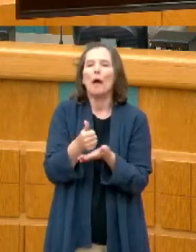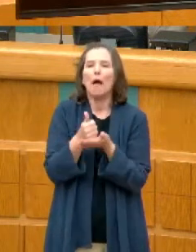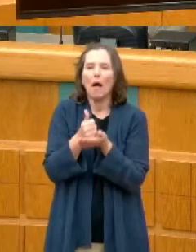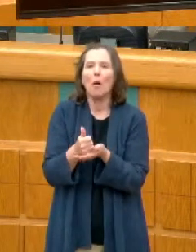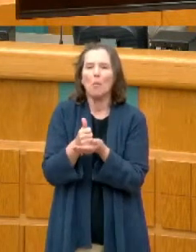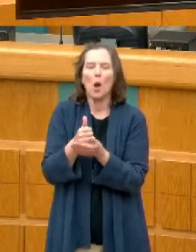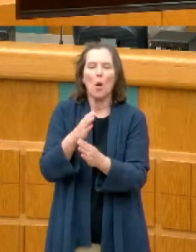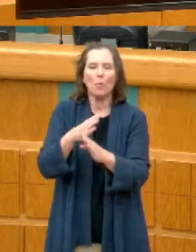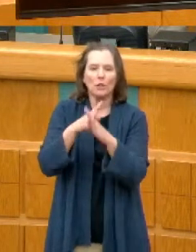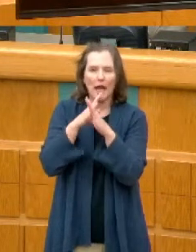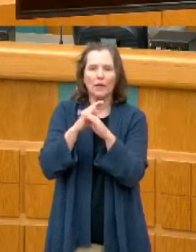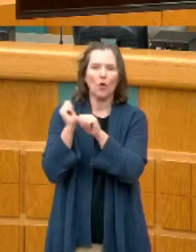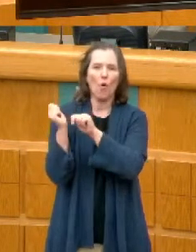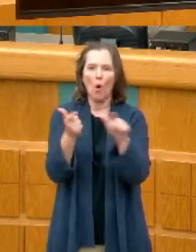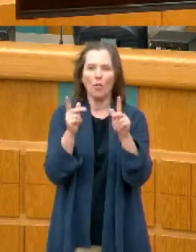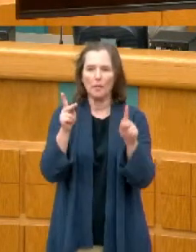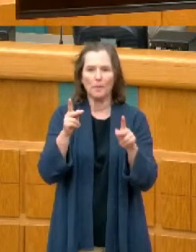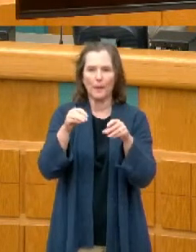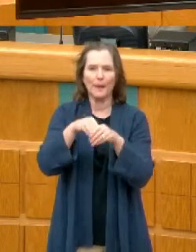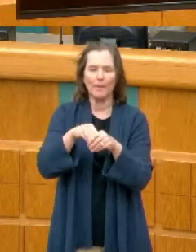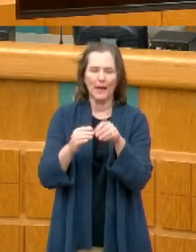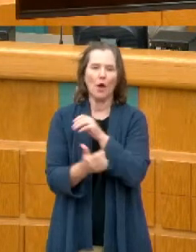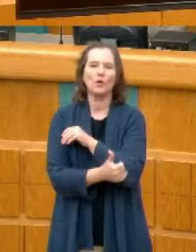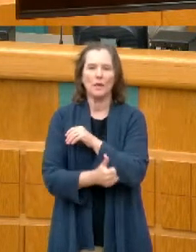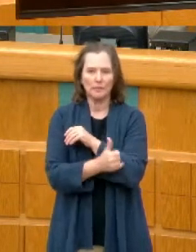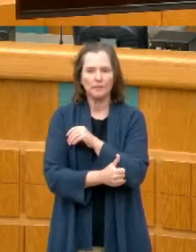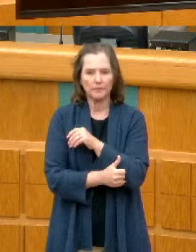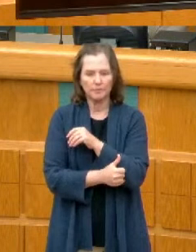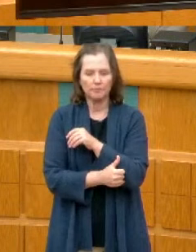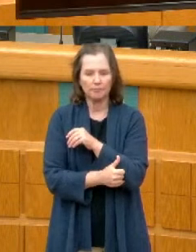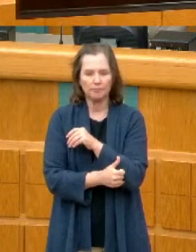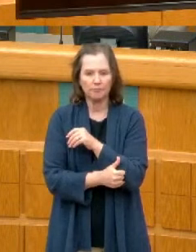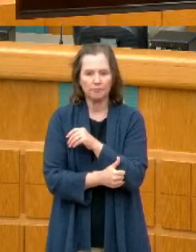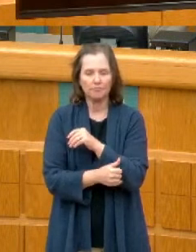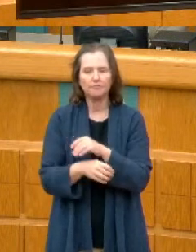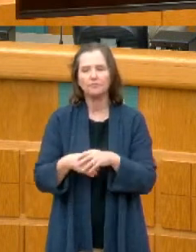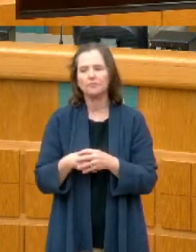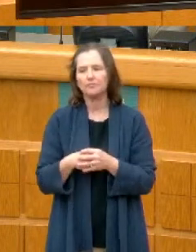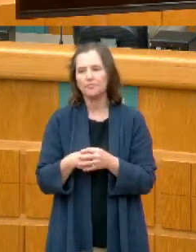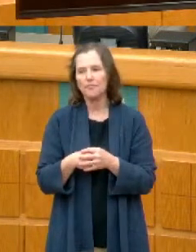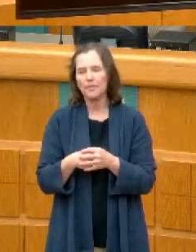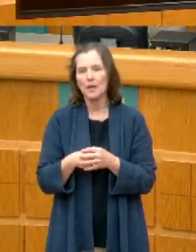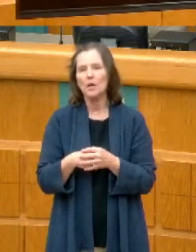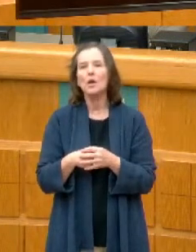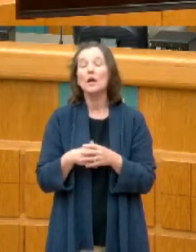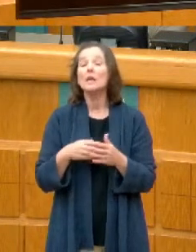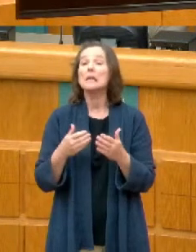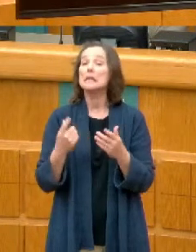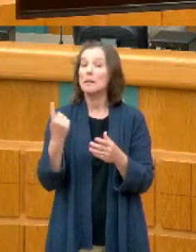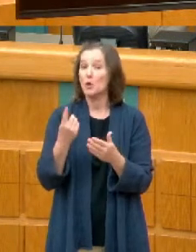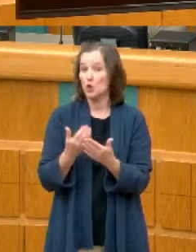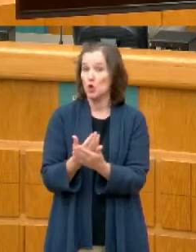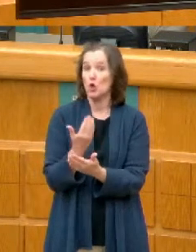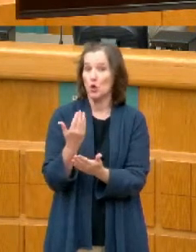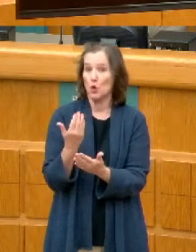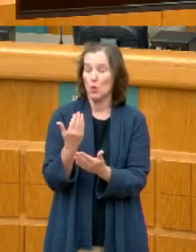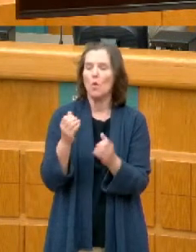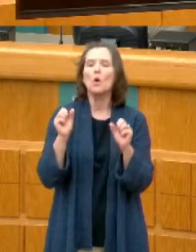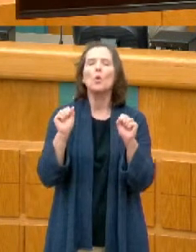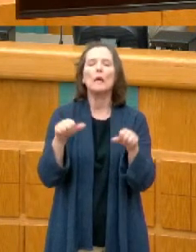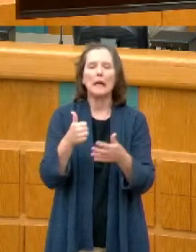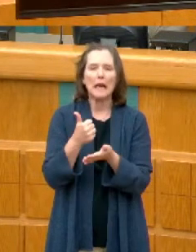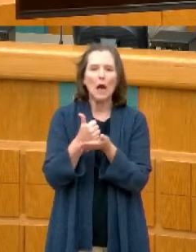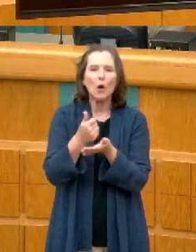us. We have the vaccination clinics that the mayor just expounded upon. And here's something new. We can help you